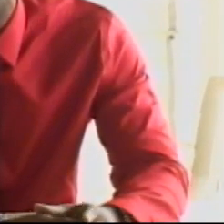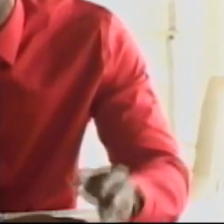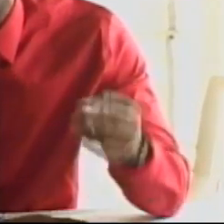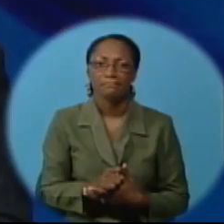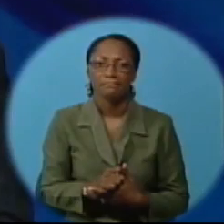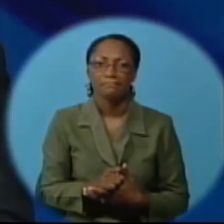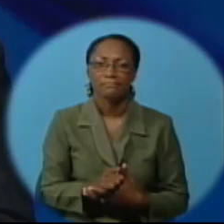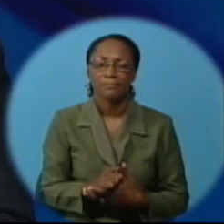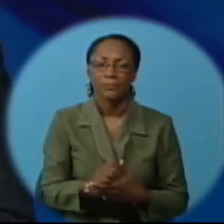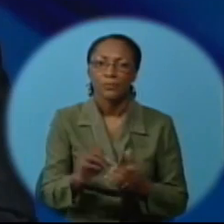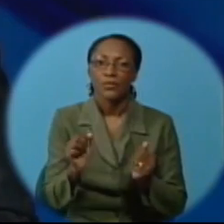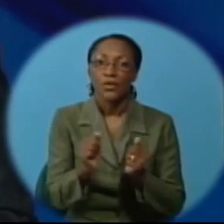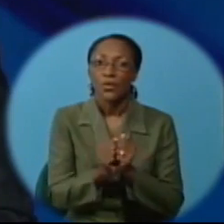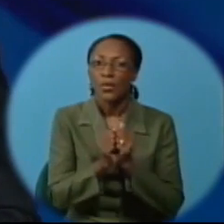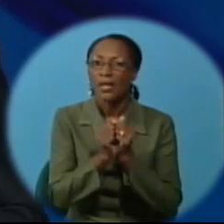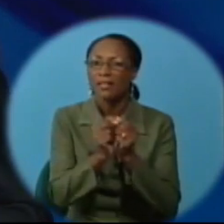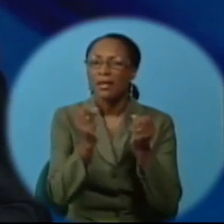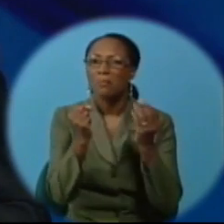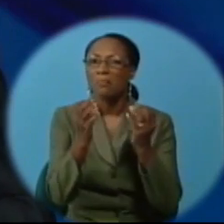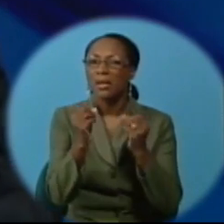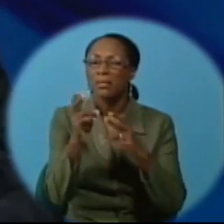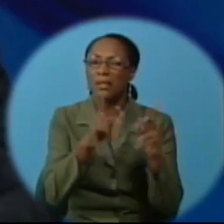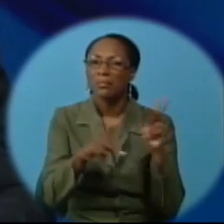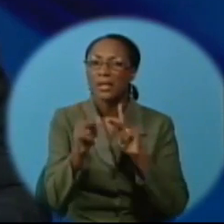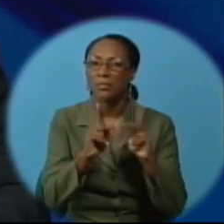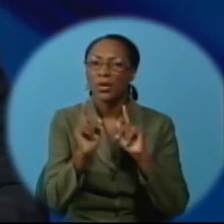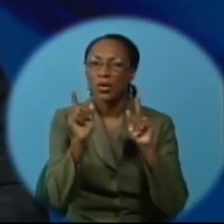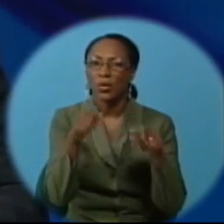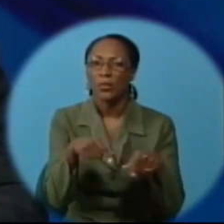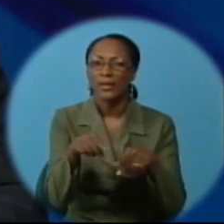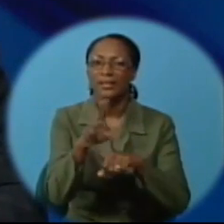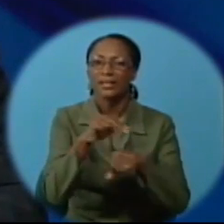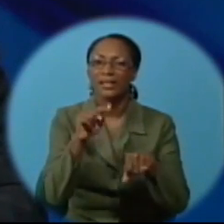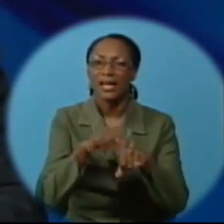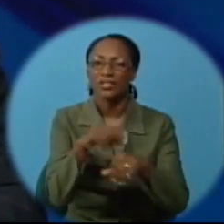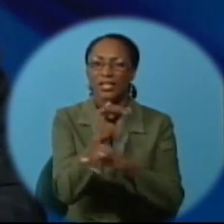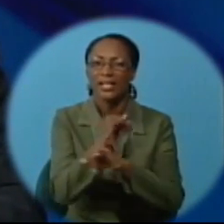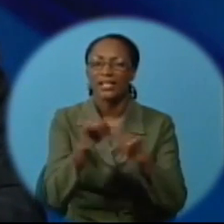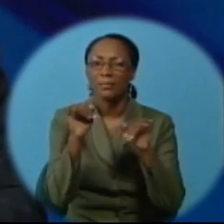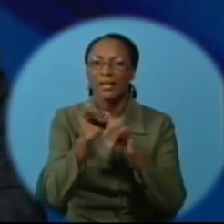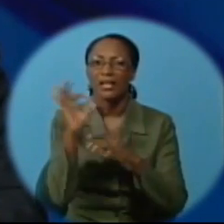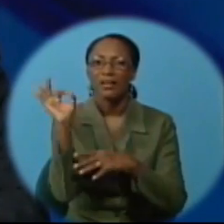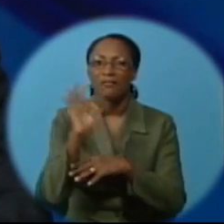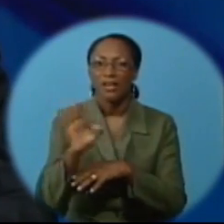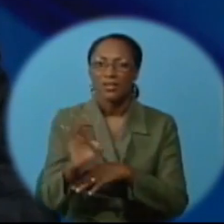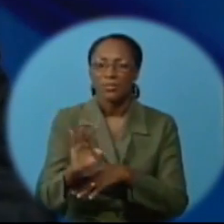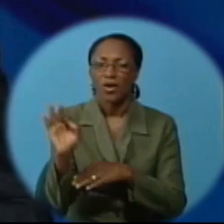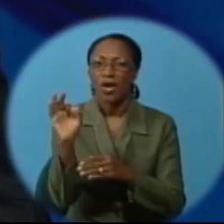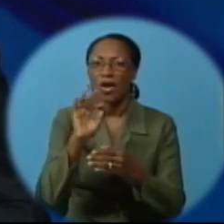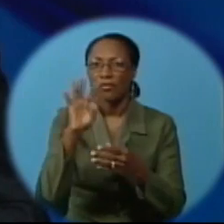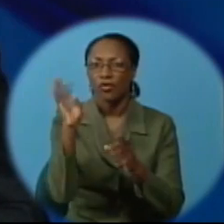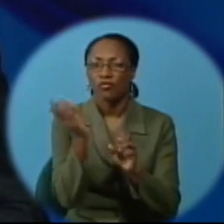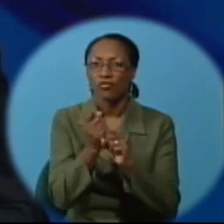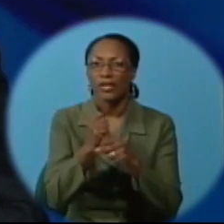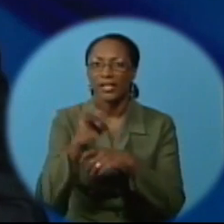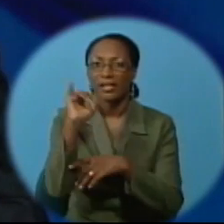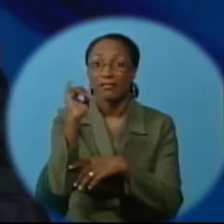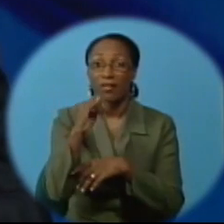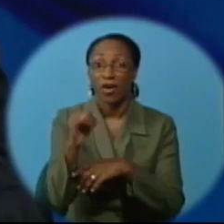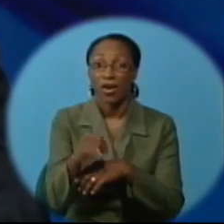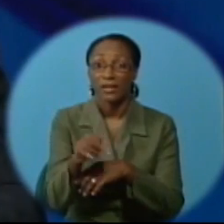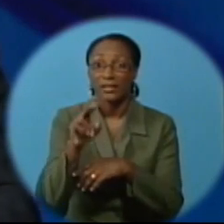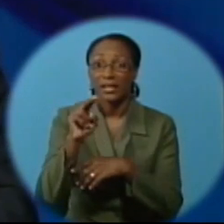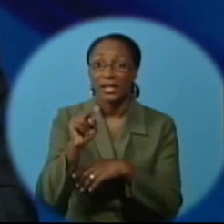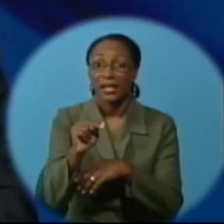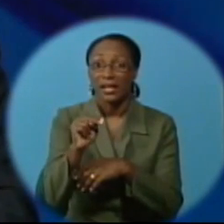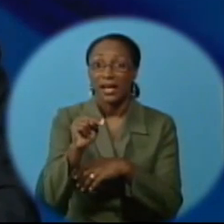sense. With increasing numbers attending the National Independence Festival of Creative Arts, the National Cultural Foundation isn't ruling out